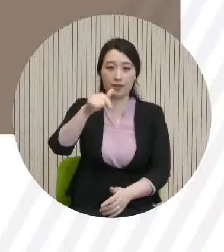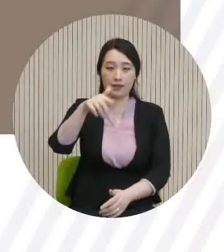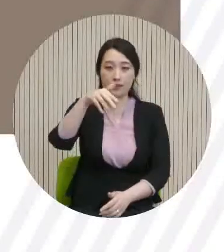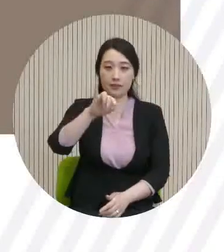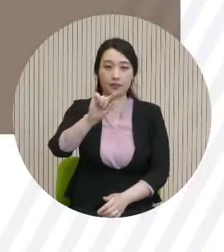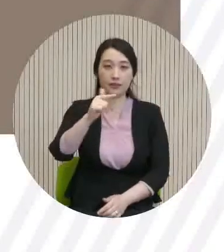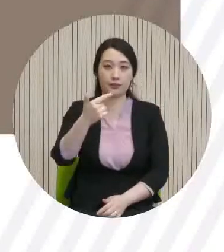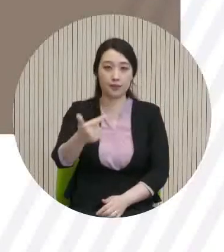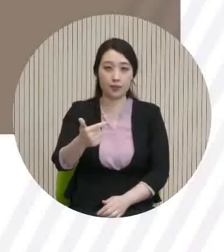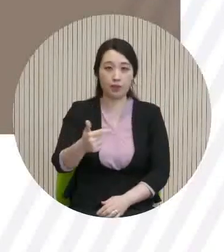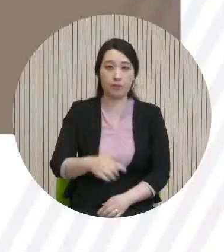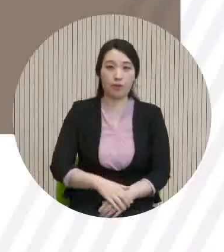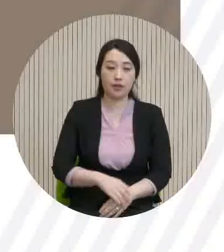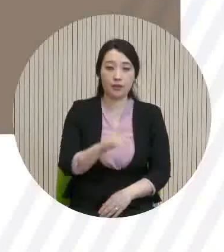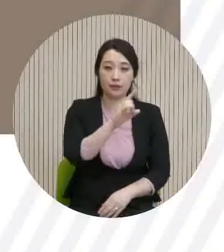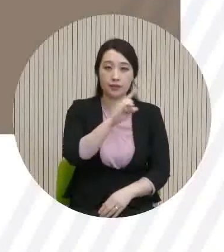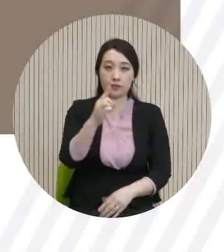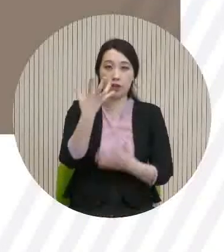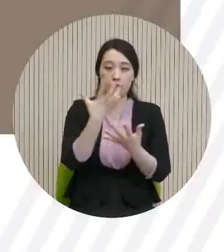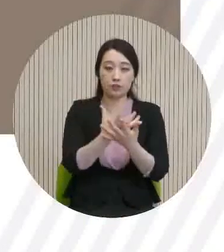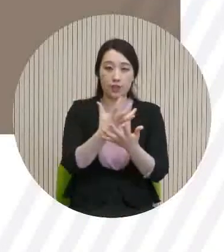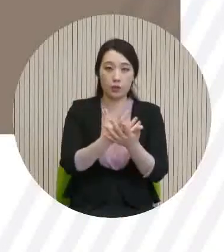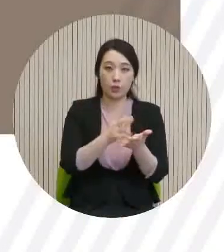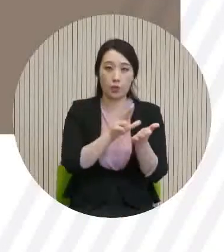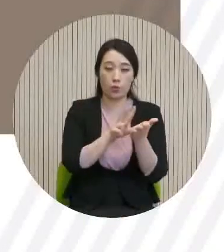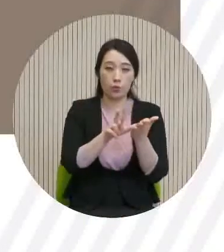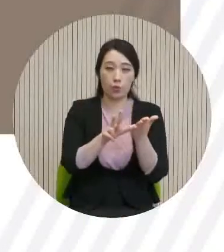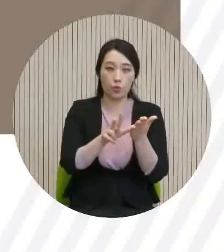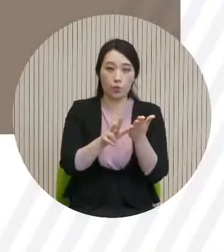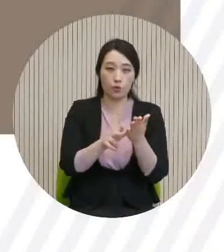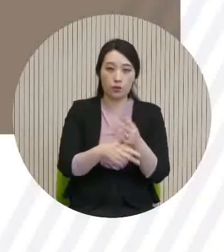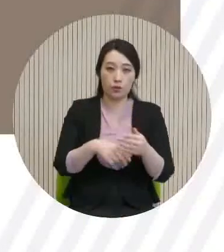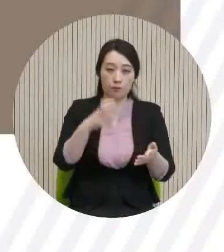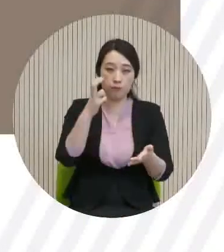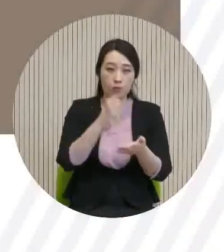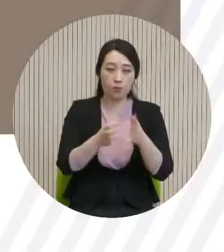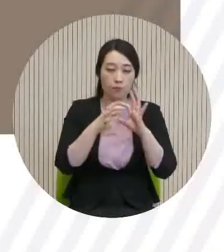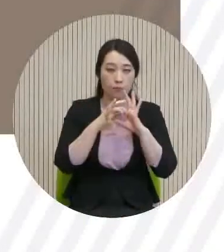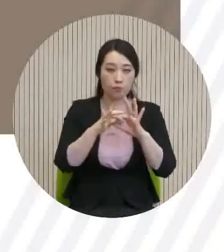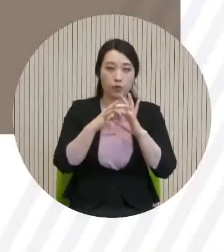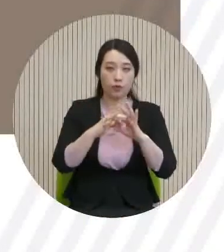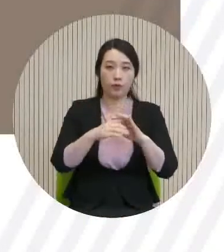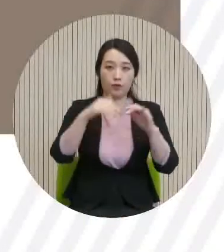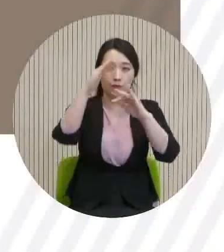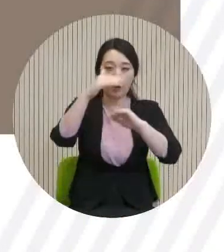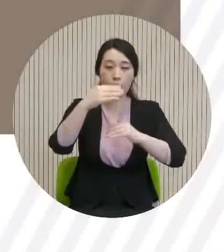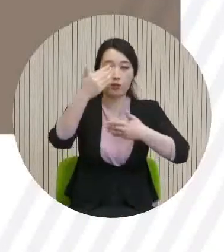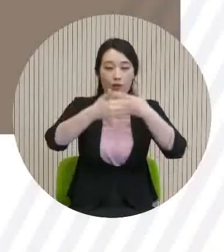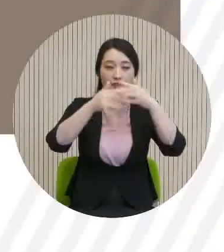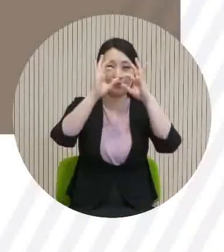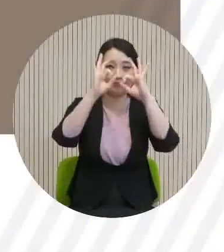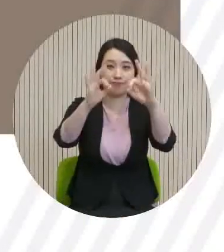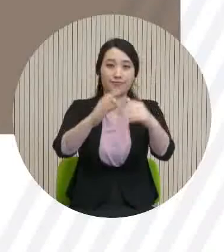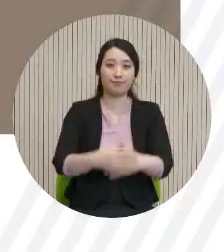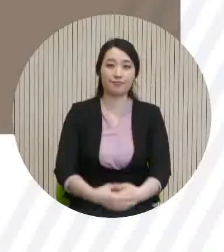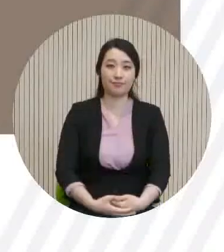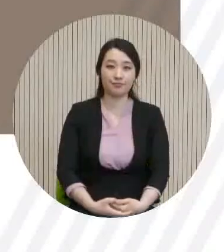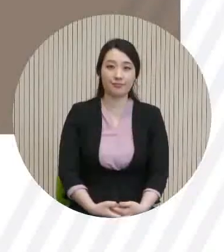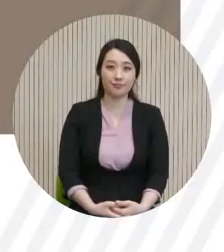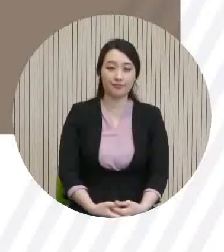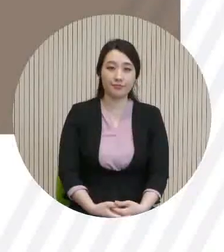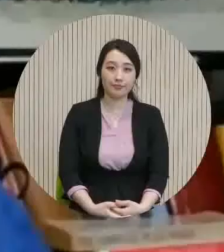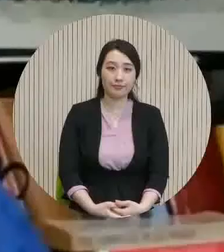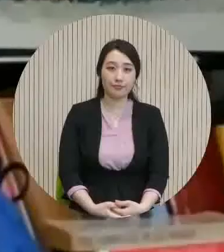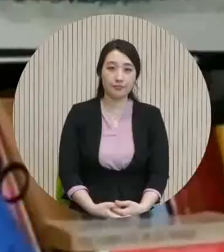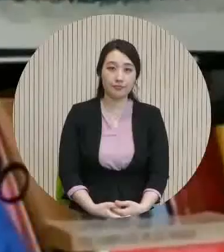let's welcome Mr. Eric Chin, who will be talking about the reform of copyrights to enhance access to